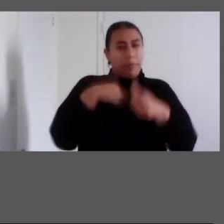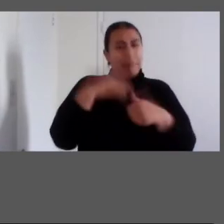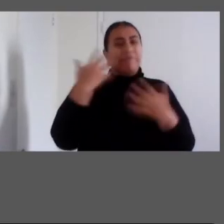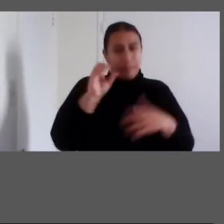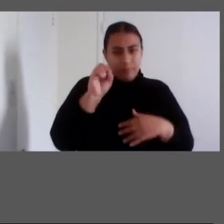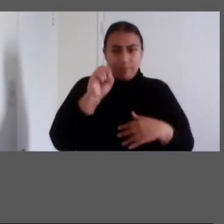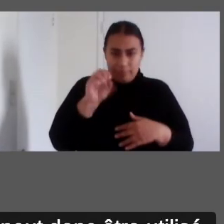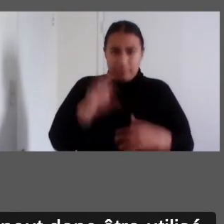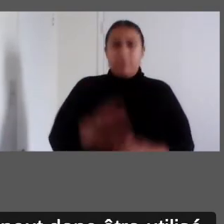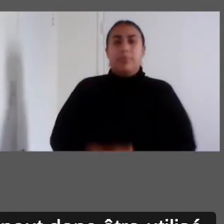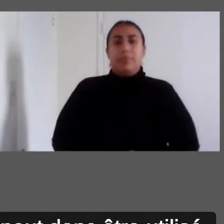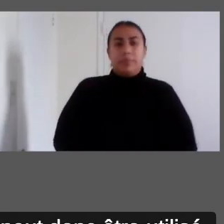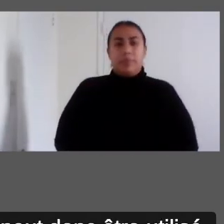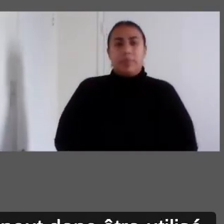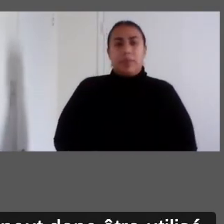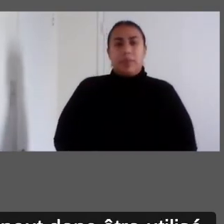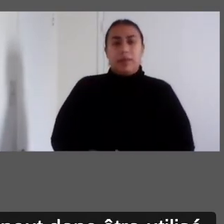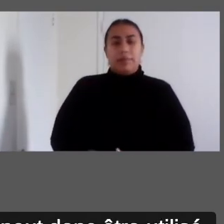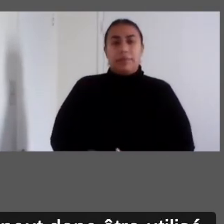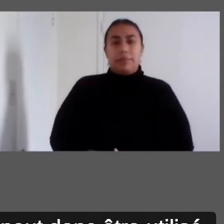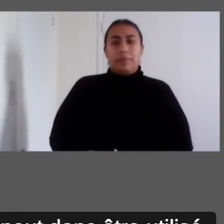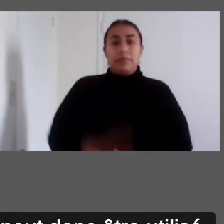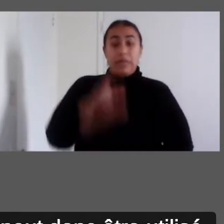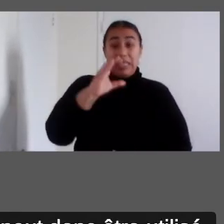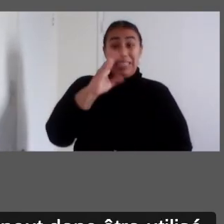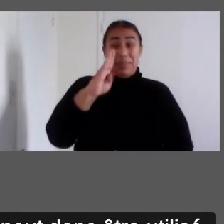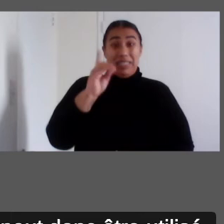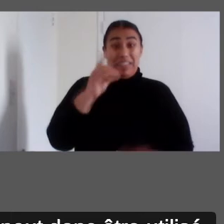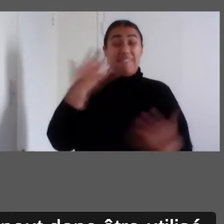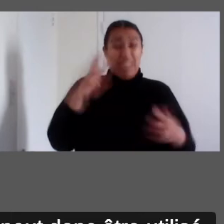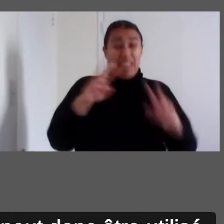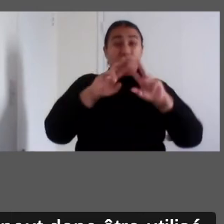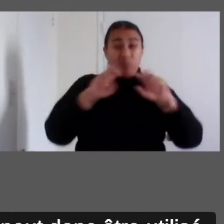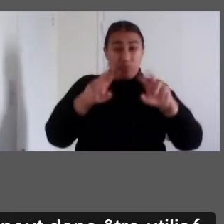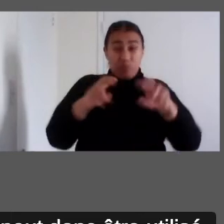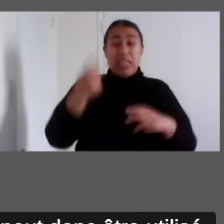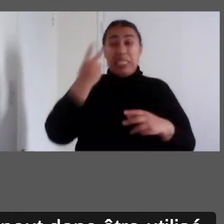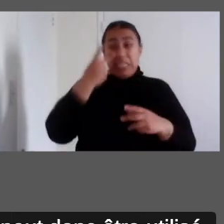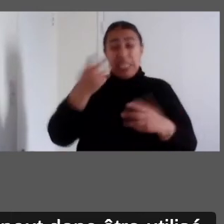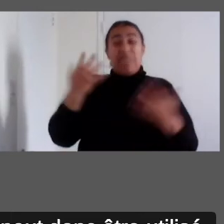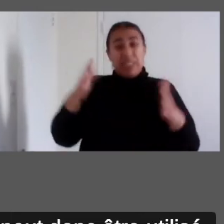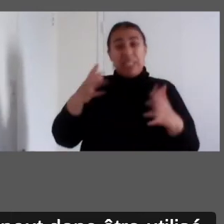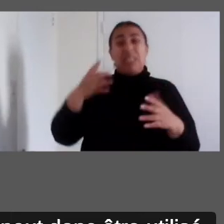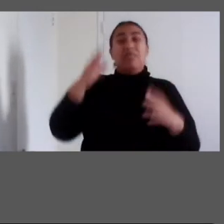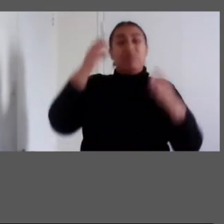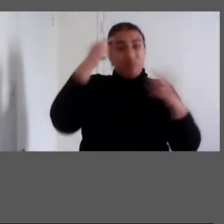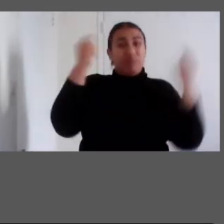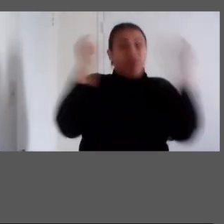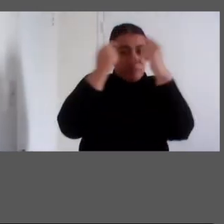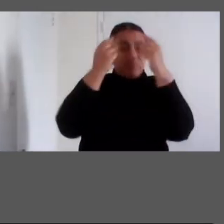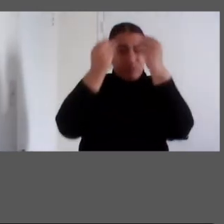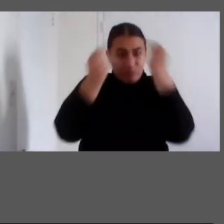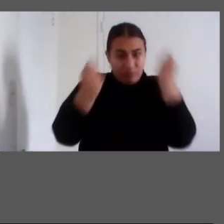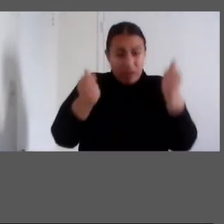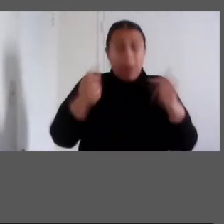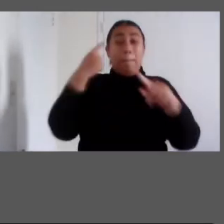not the first time I've reviewed it, so I will go quickly. We understand that it is a non-psychoactive component, so it can be used regularly throughout the day. And